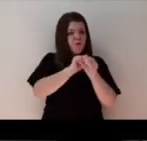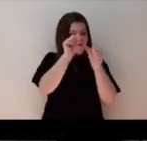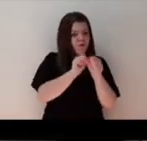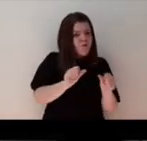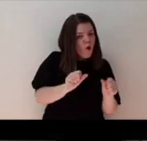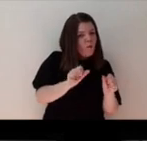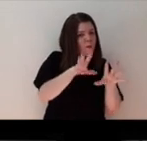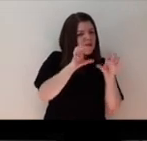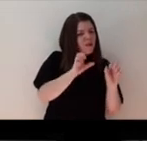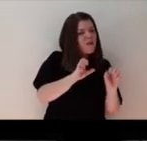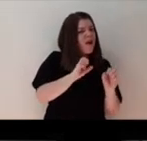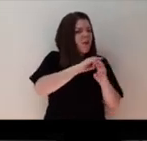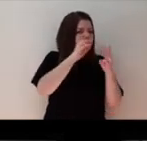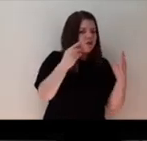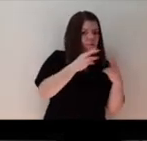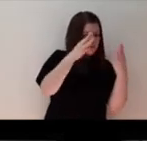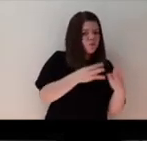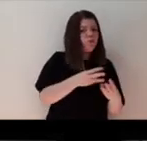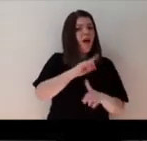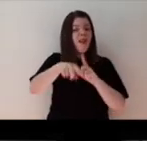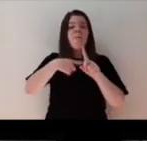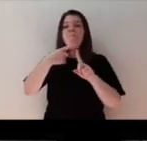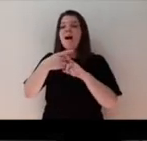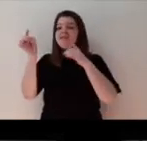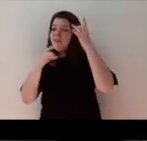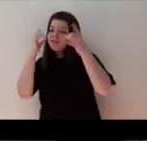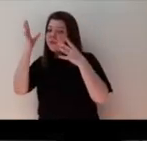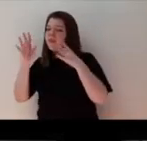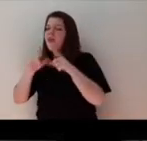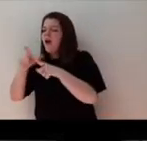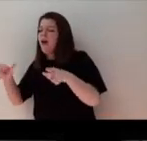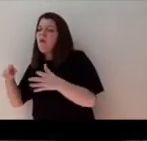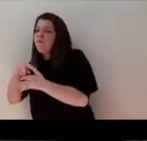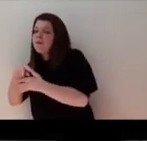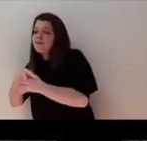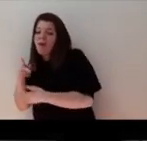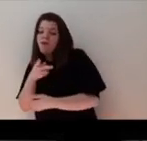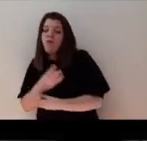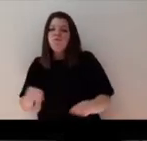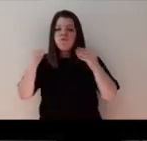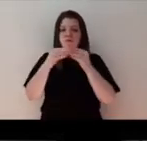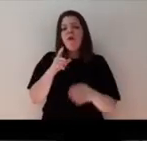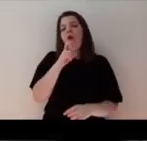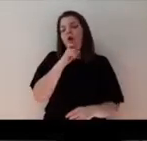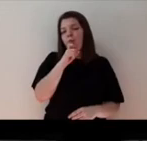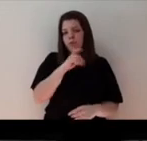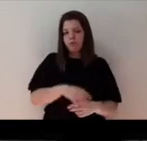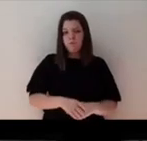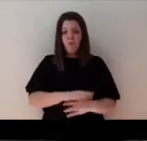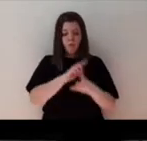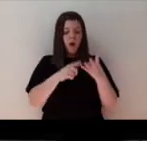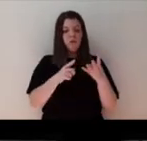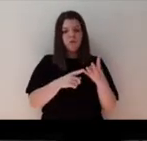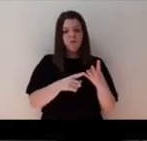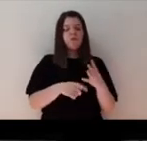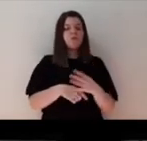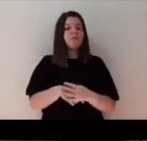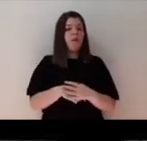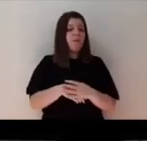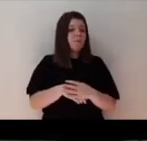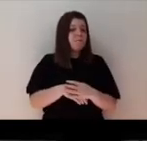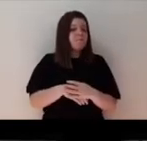addition to this, we will also see how it fits blended learning model with in-person classroom activities, online